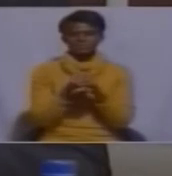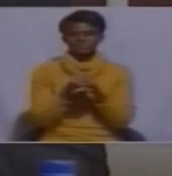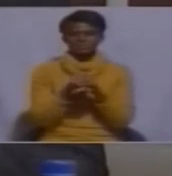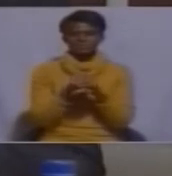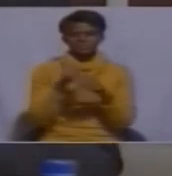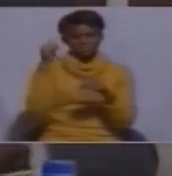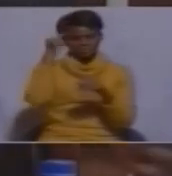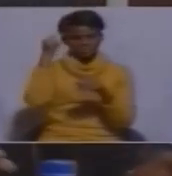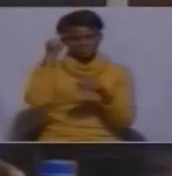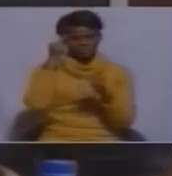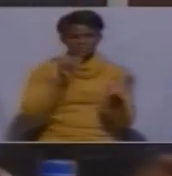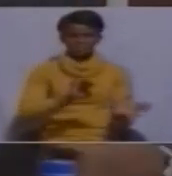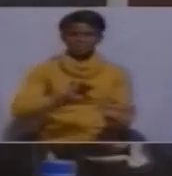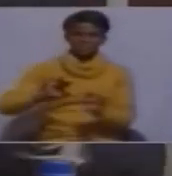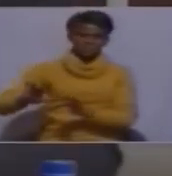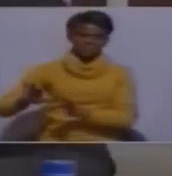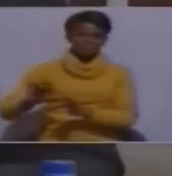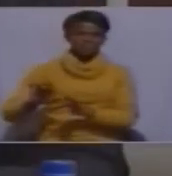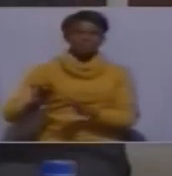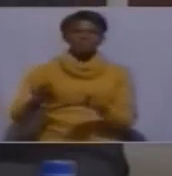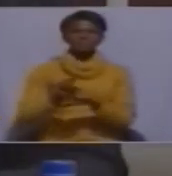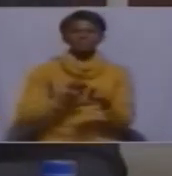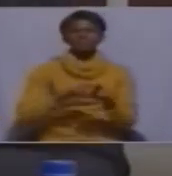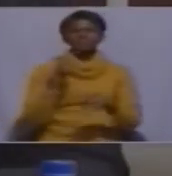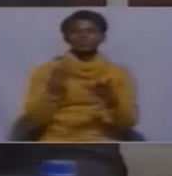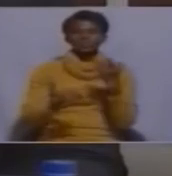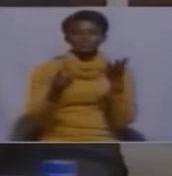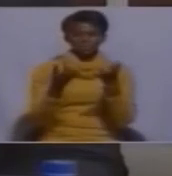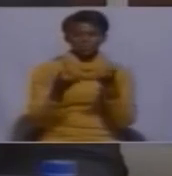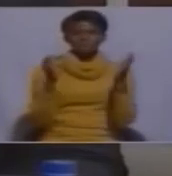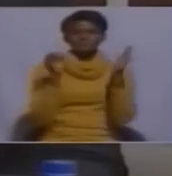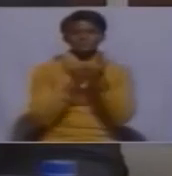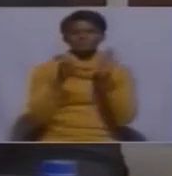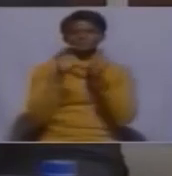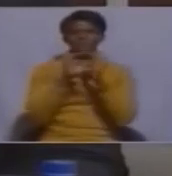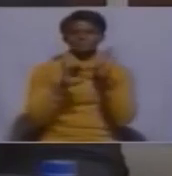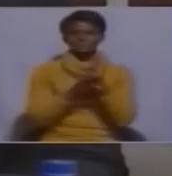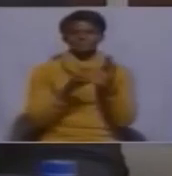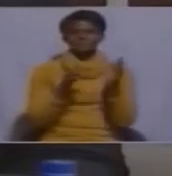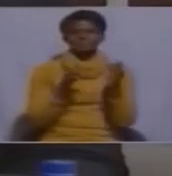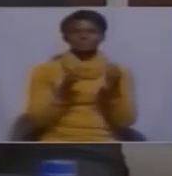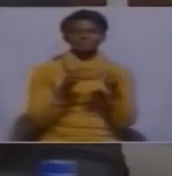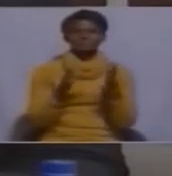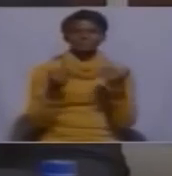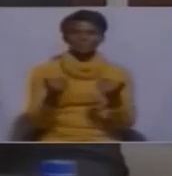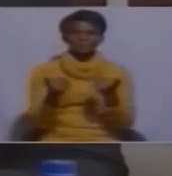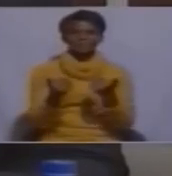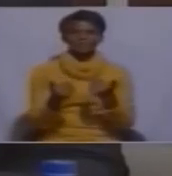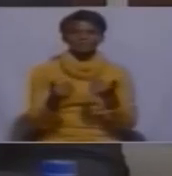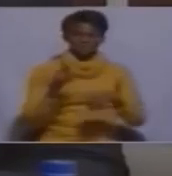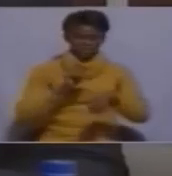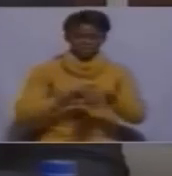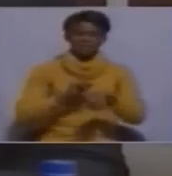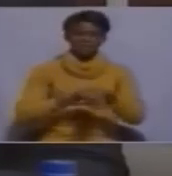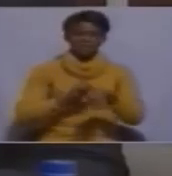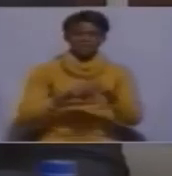the government would maybe put aside that and then put whatever they want into the Constitution. So this time around,